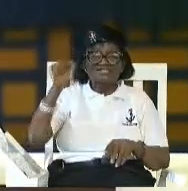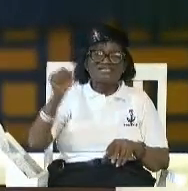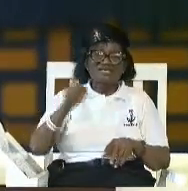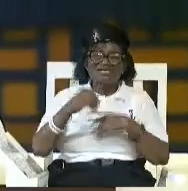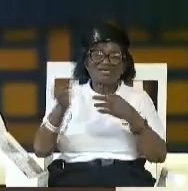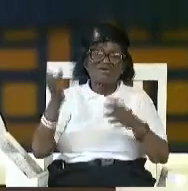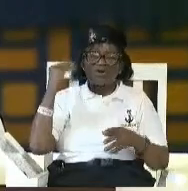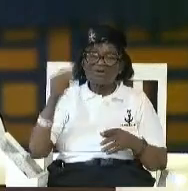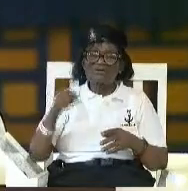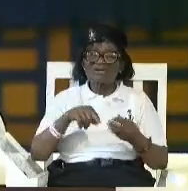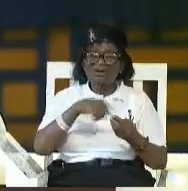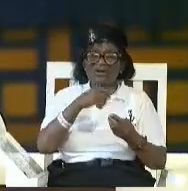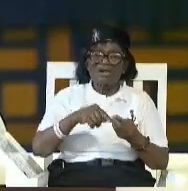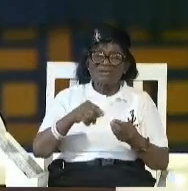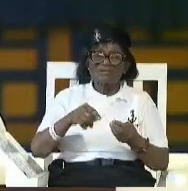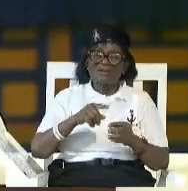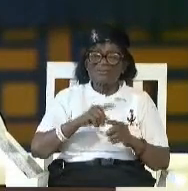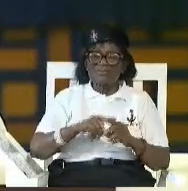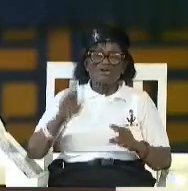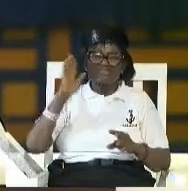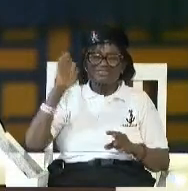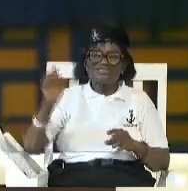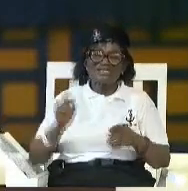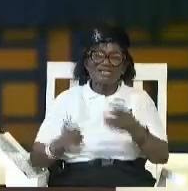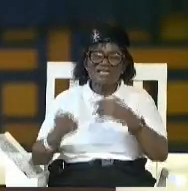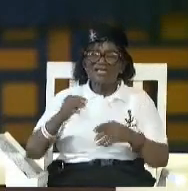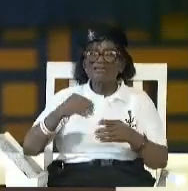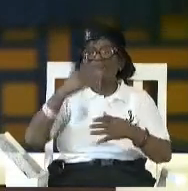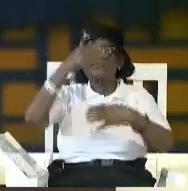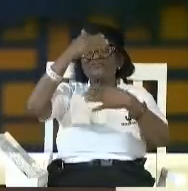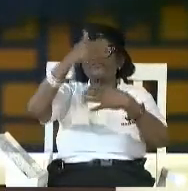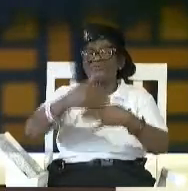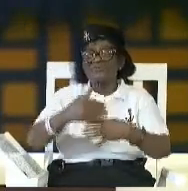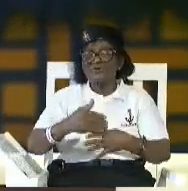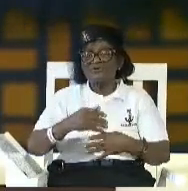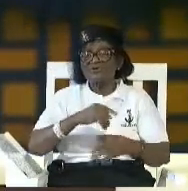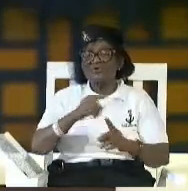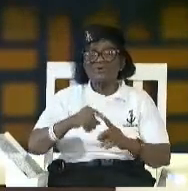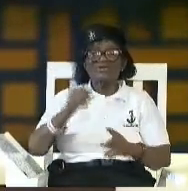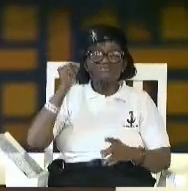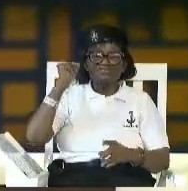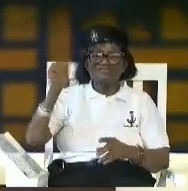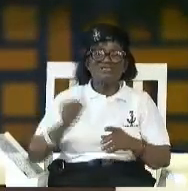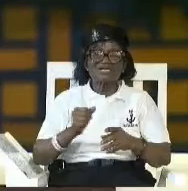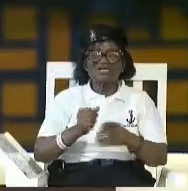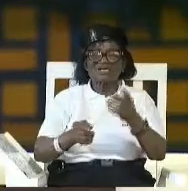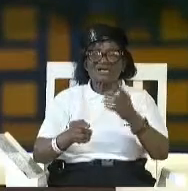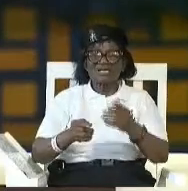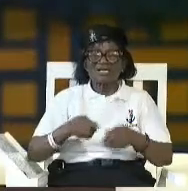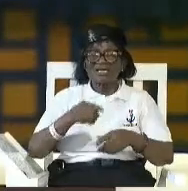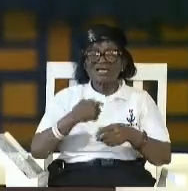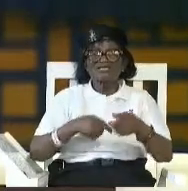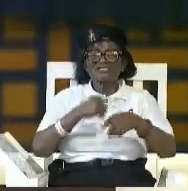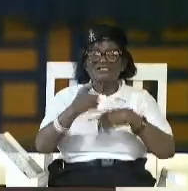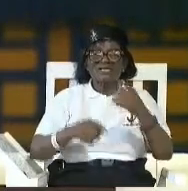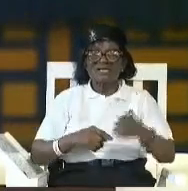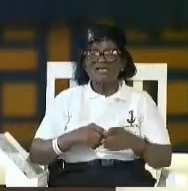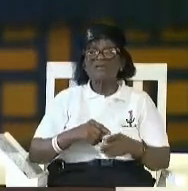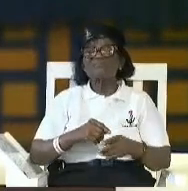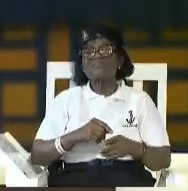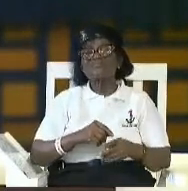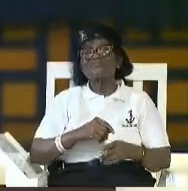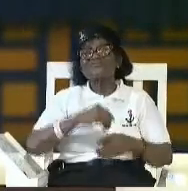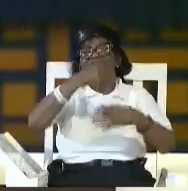But she came forward. And when she came forward, she was a